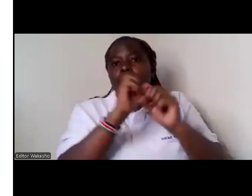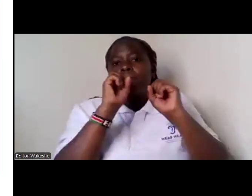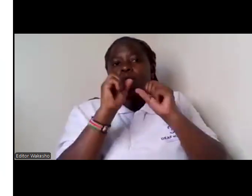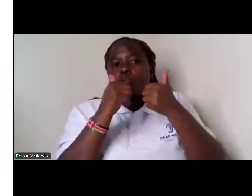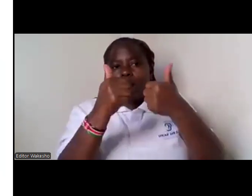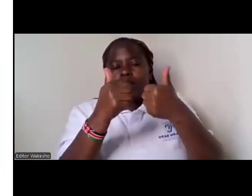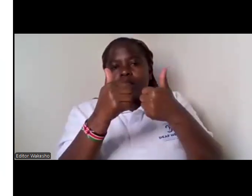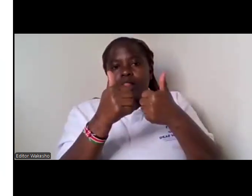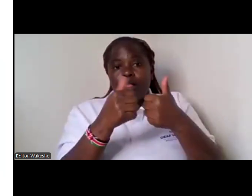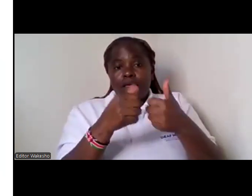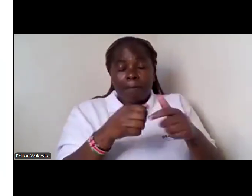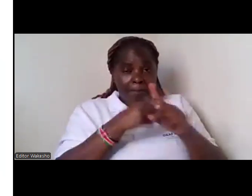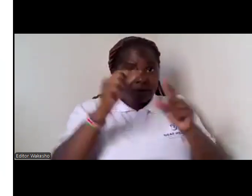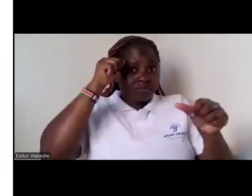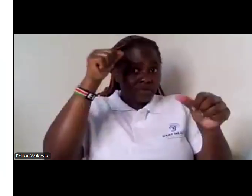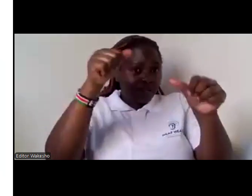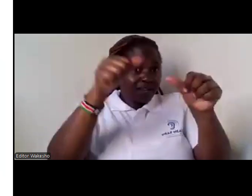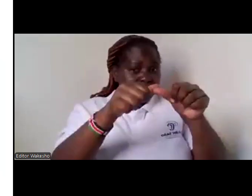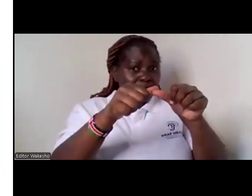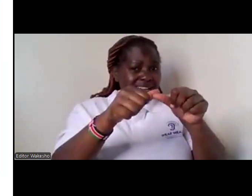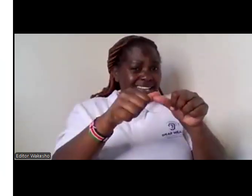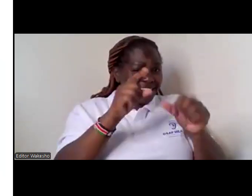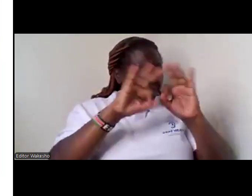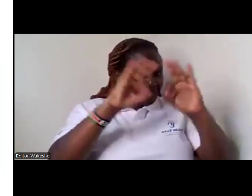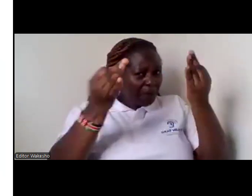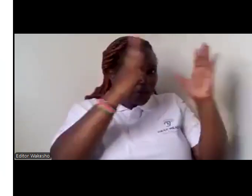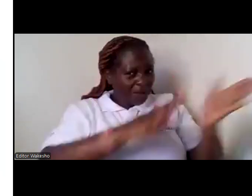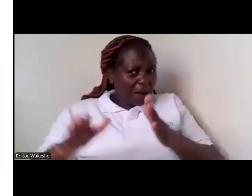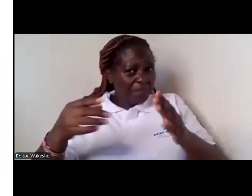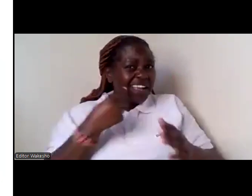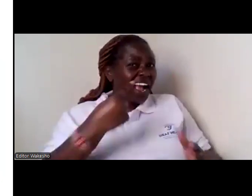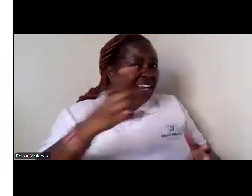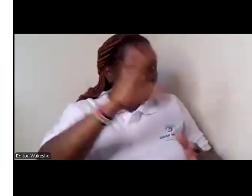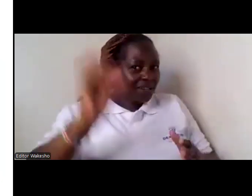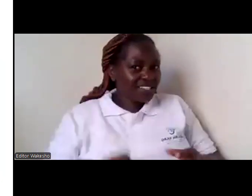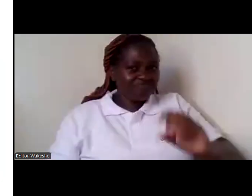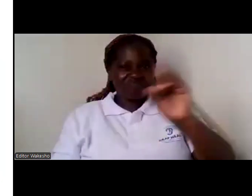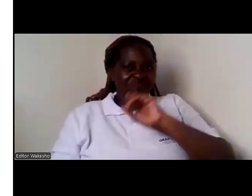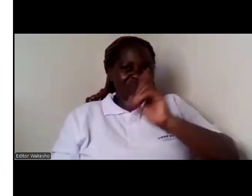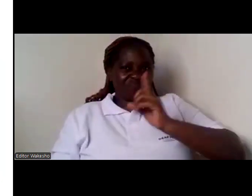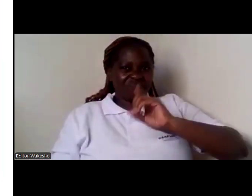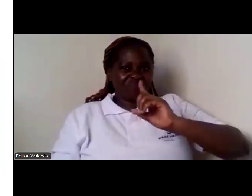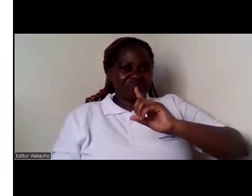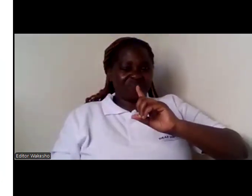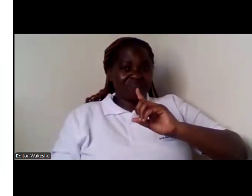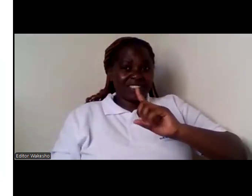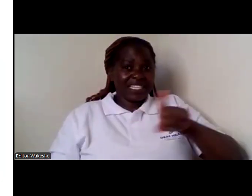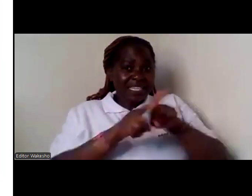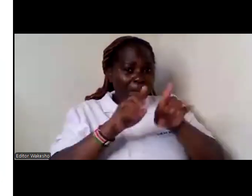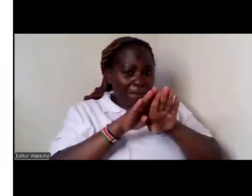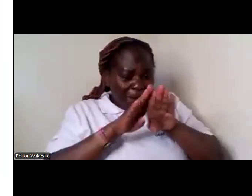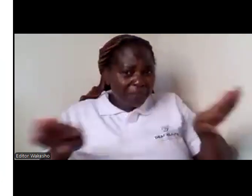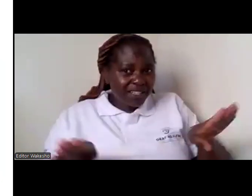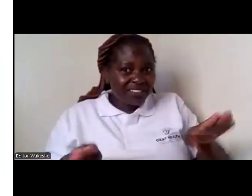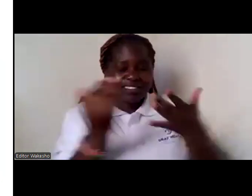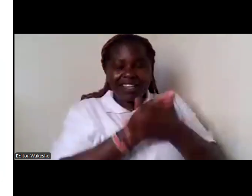make a reminder, there's none that is 100%. Even the one that is permanent, I've gotten patients who have